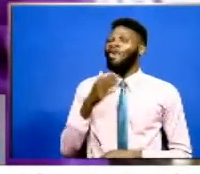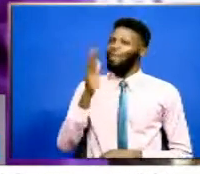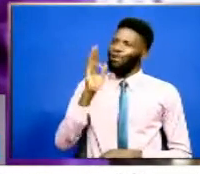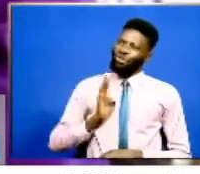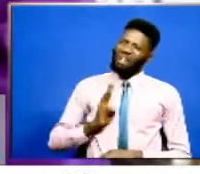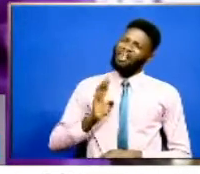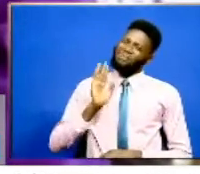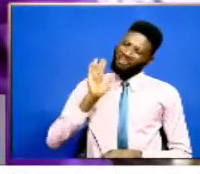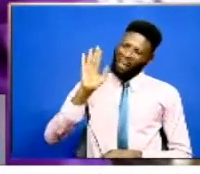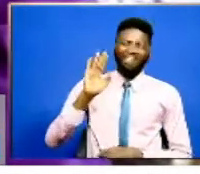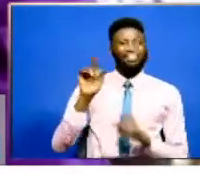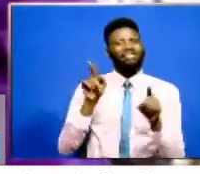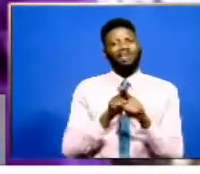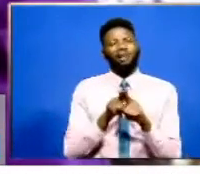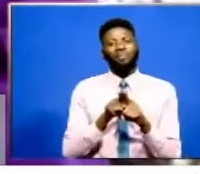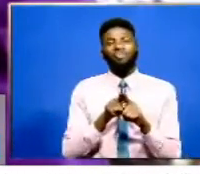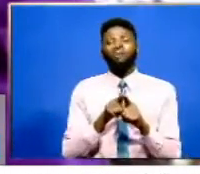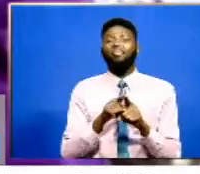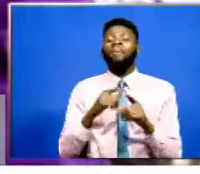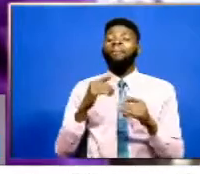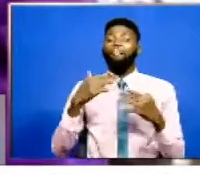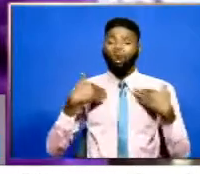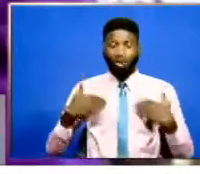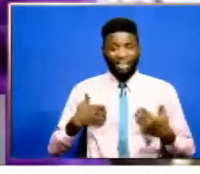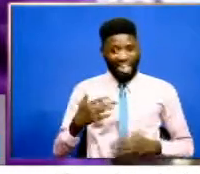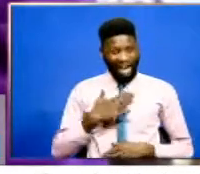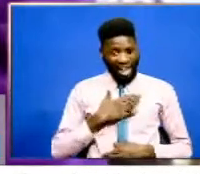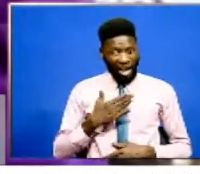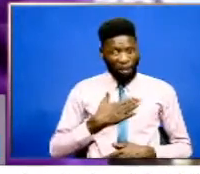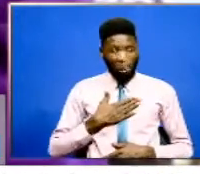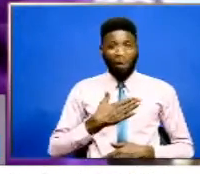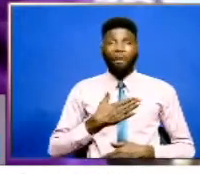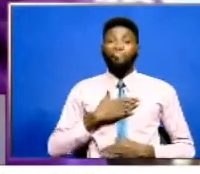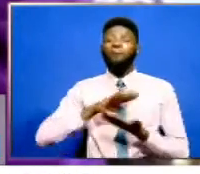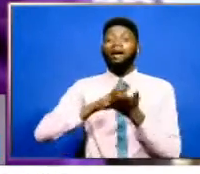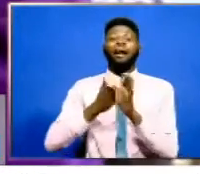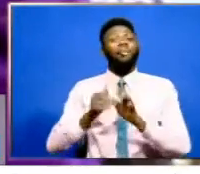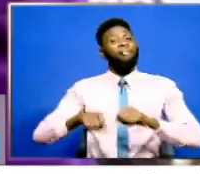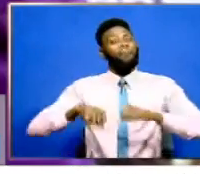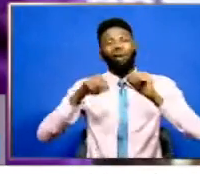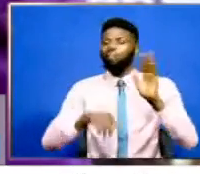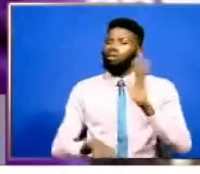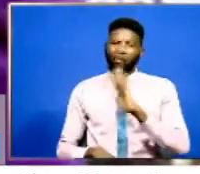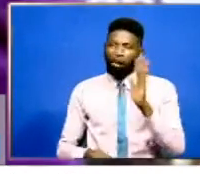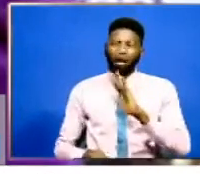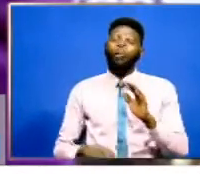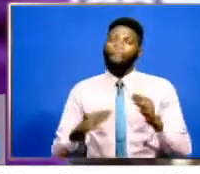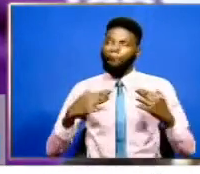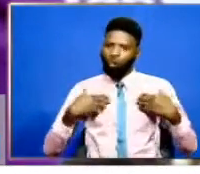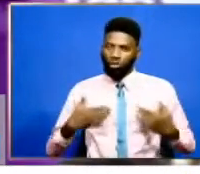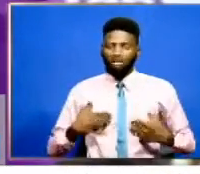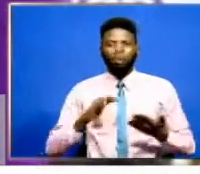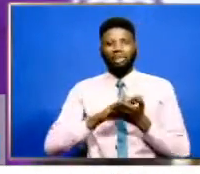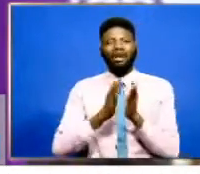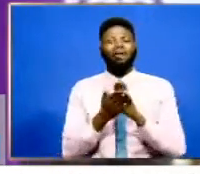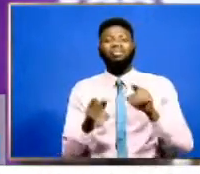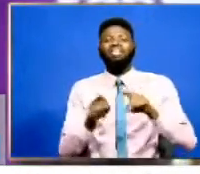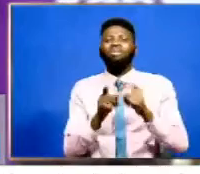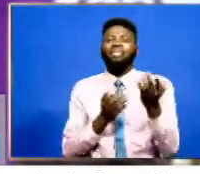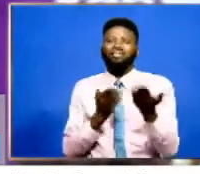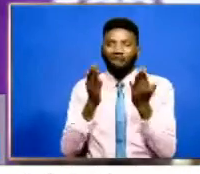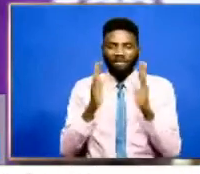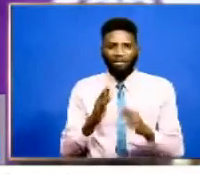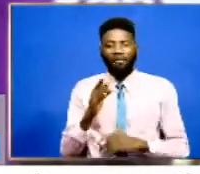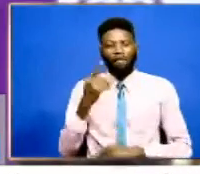enslaved by our bodies, but our bodies to be servants to our minds and to our hearts.